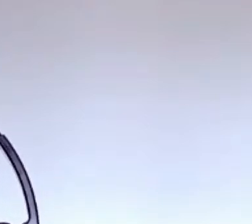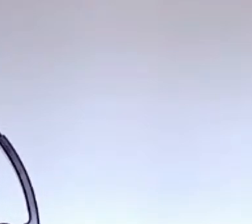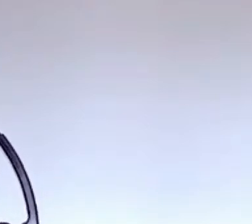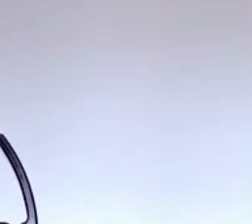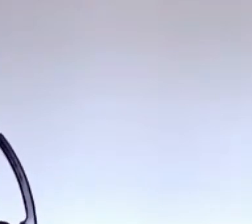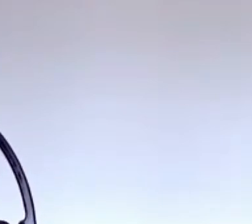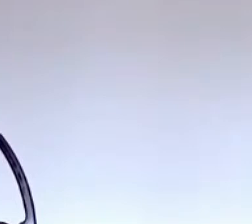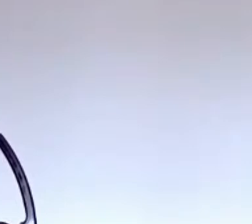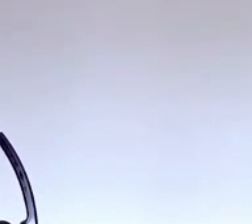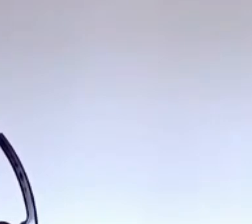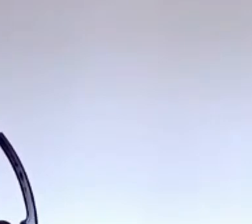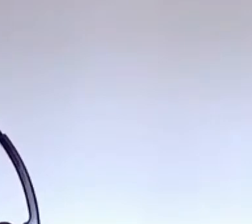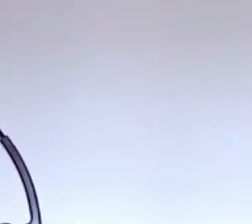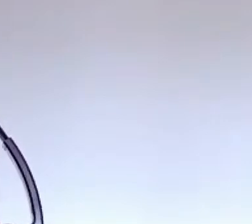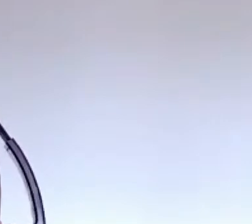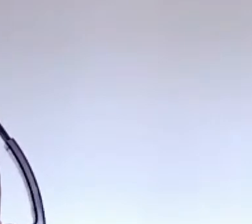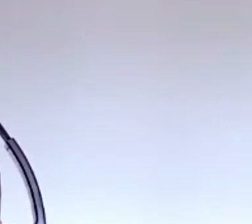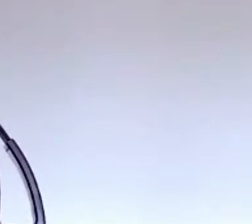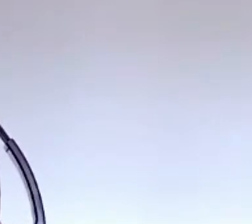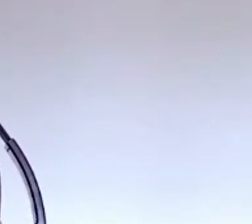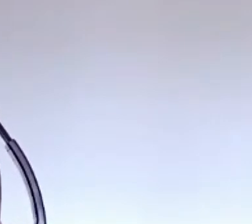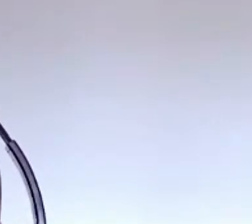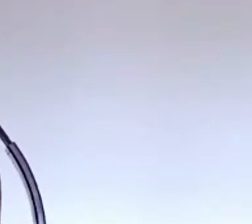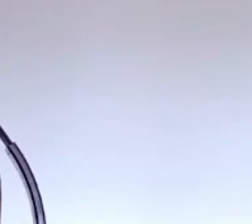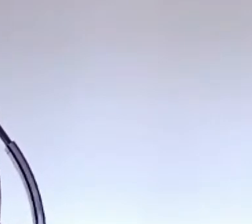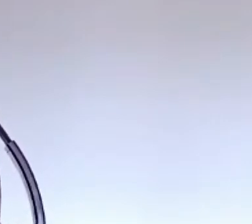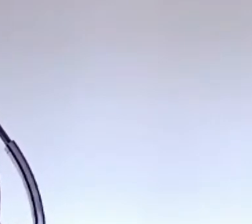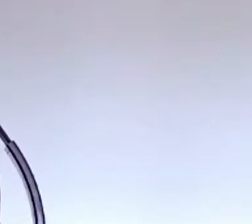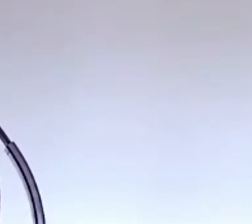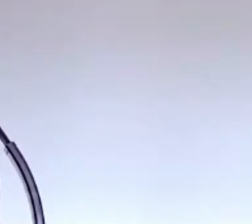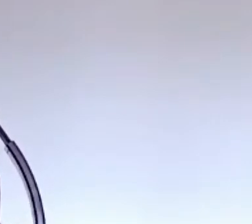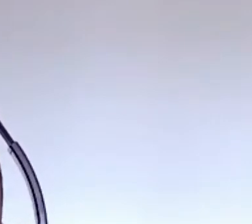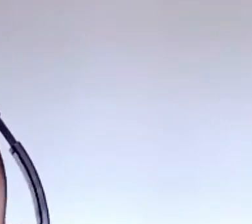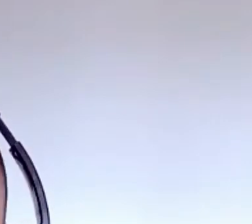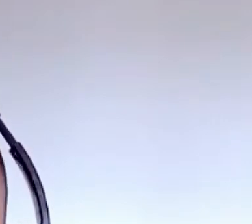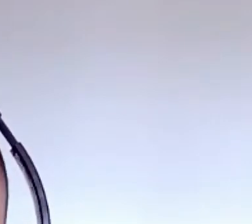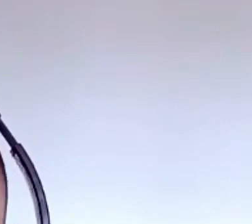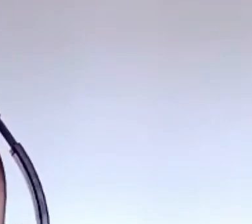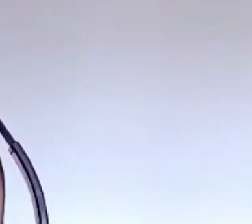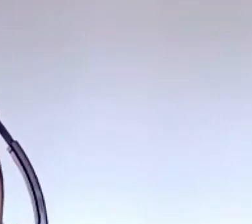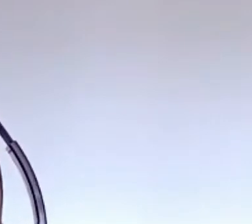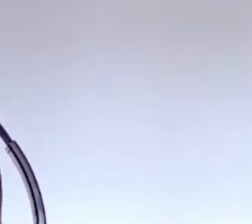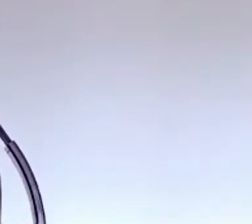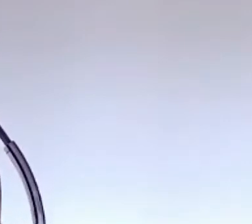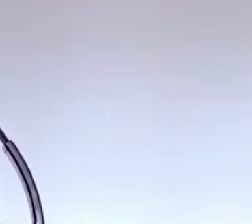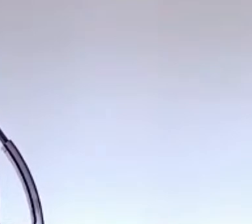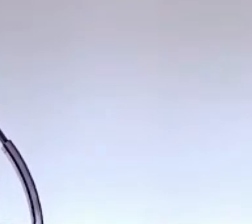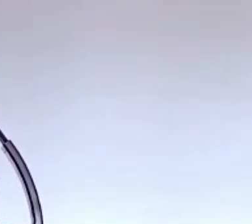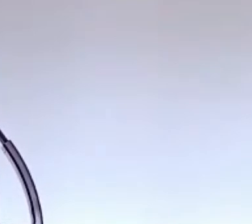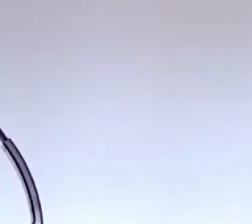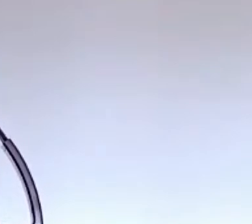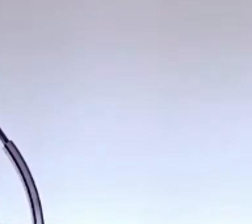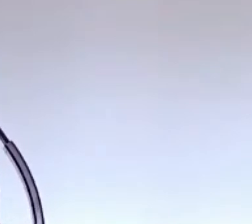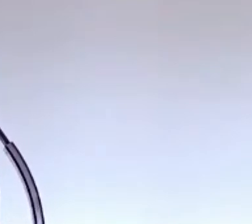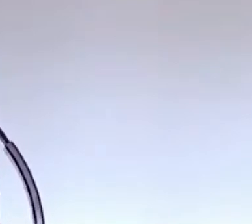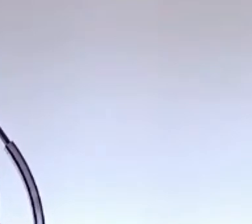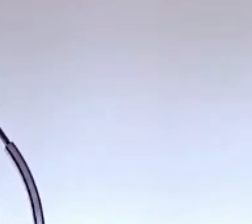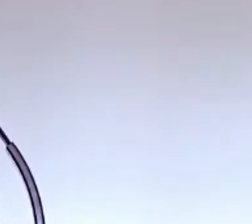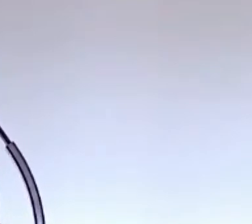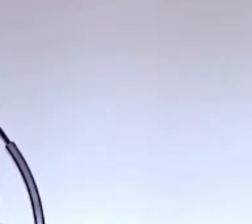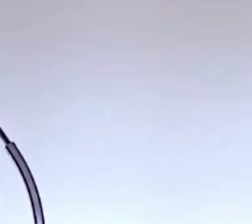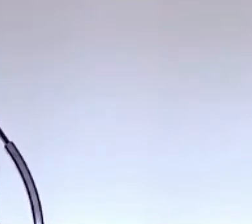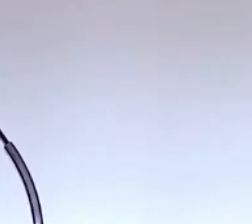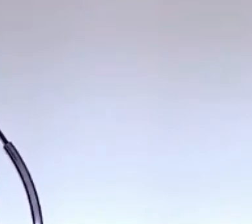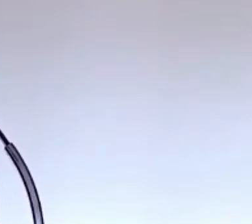Modern treaty nations have a unique, distinct relationship with the province, which is reflective in the action plan. For the modern